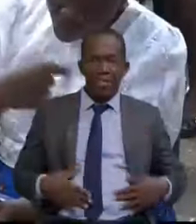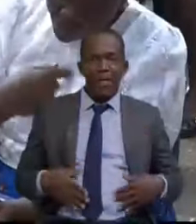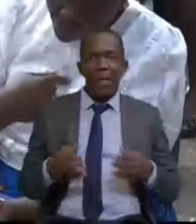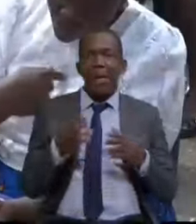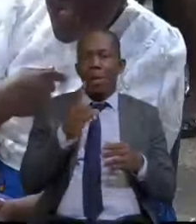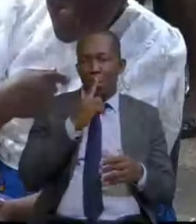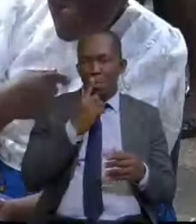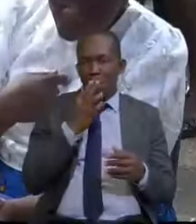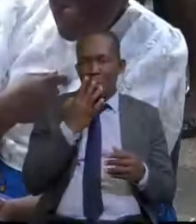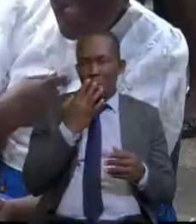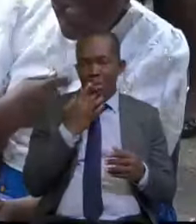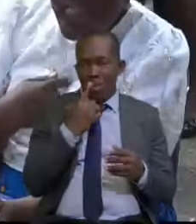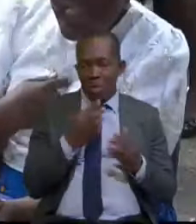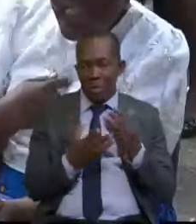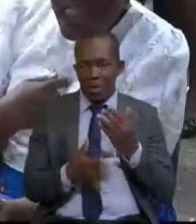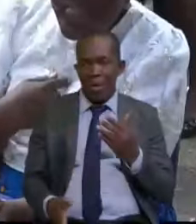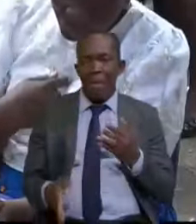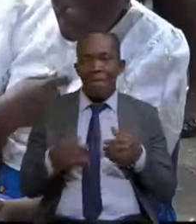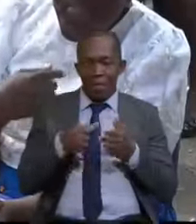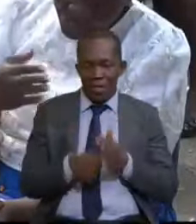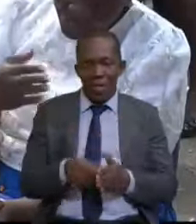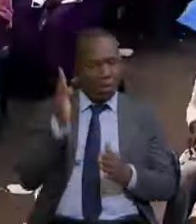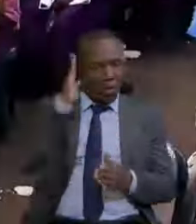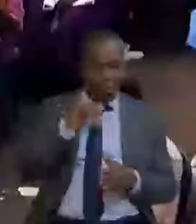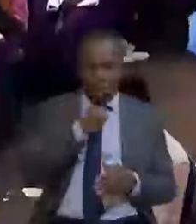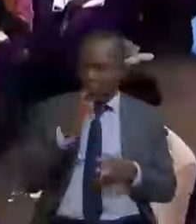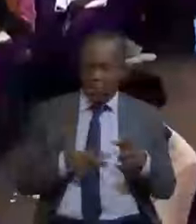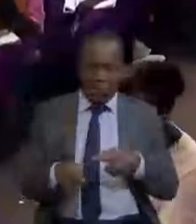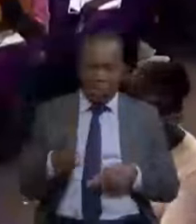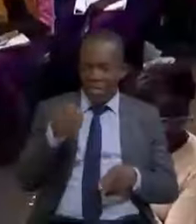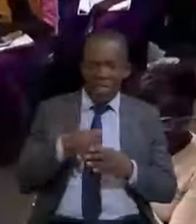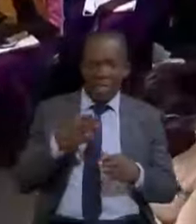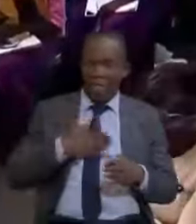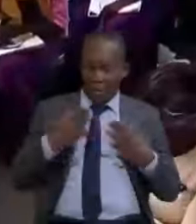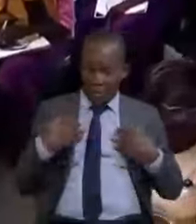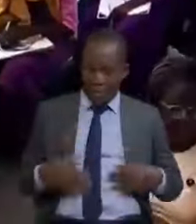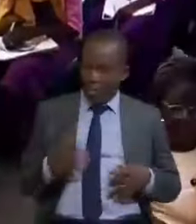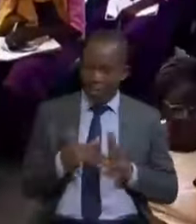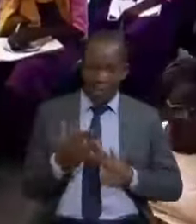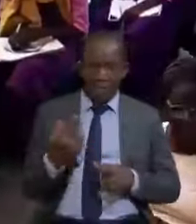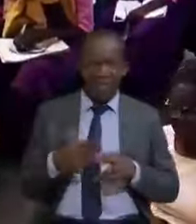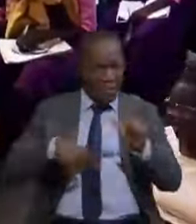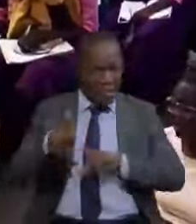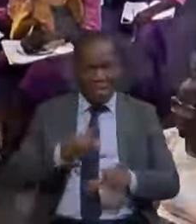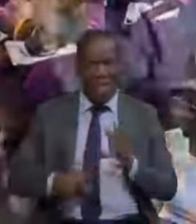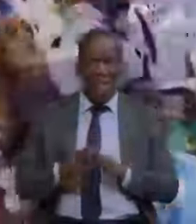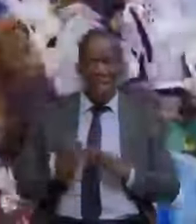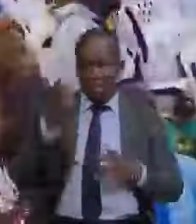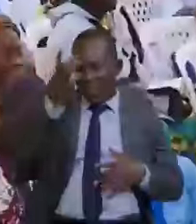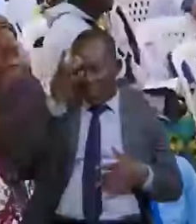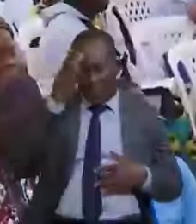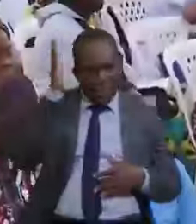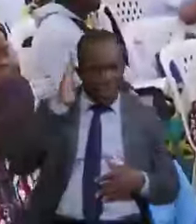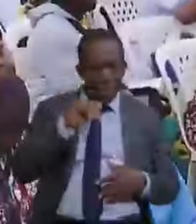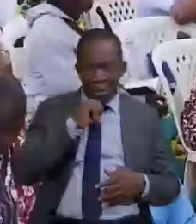Diabetes will not reign in my body. When sickness is reigning in the body, when